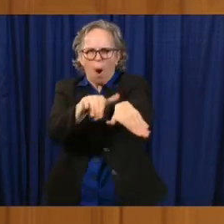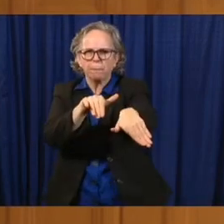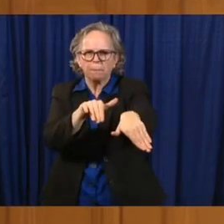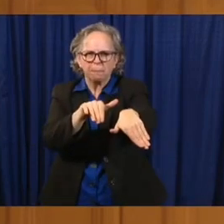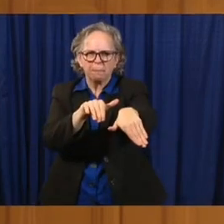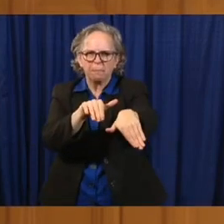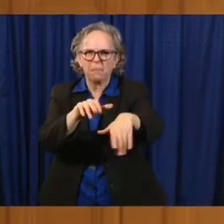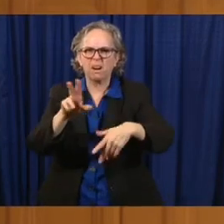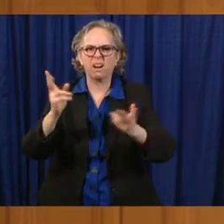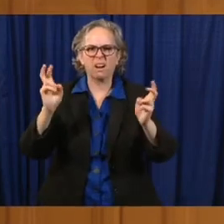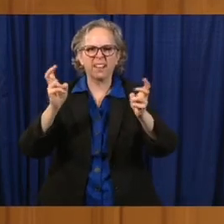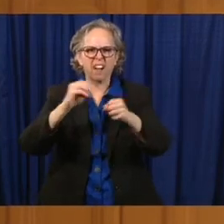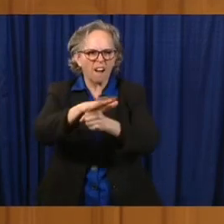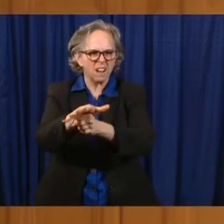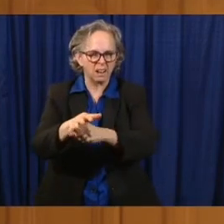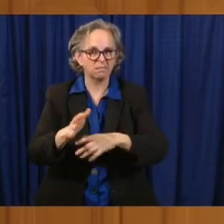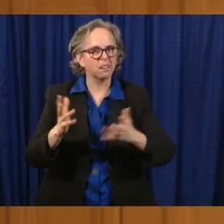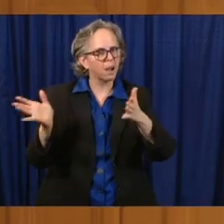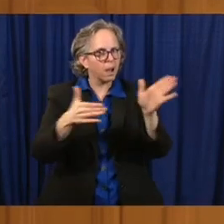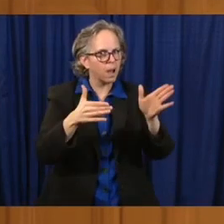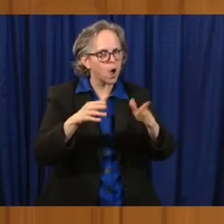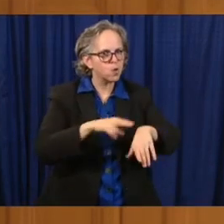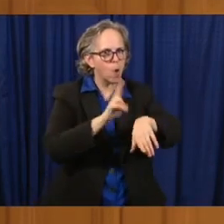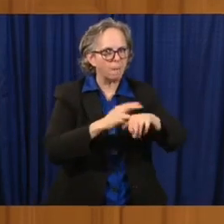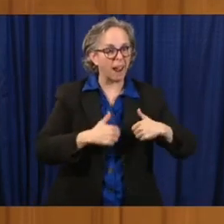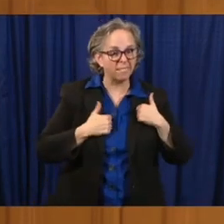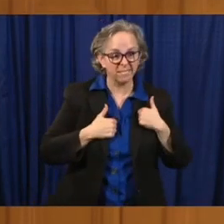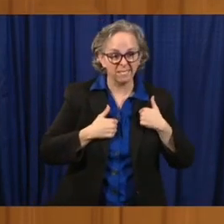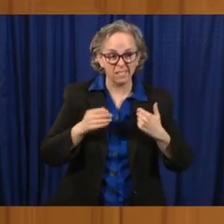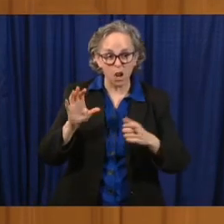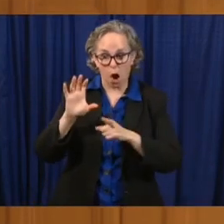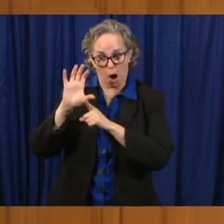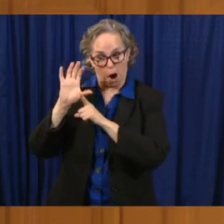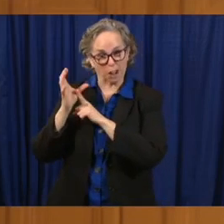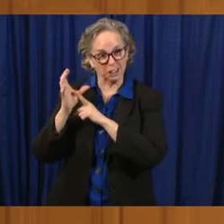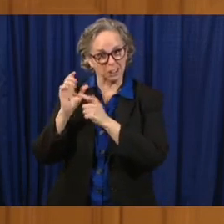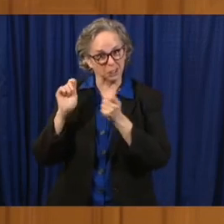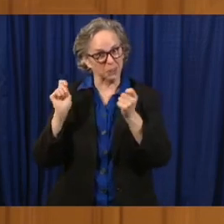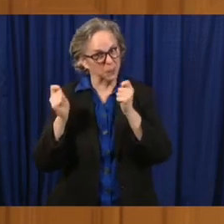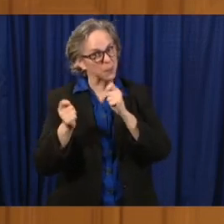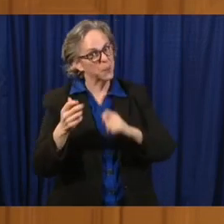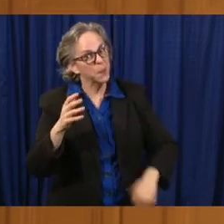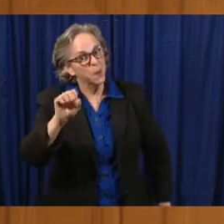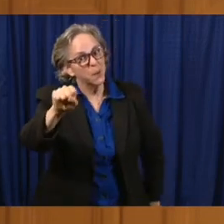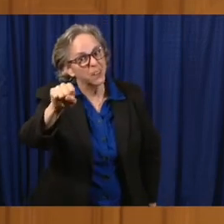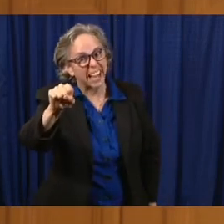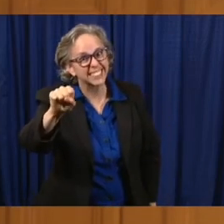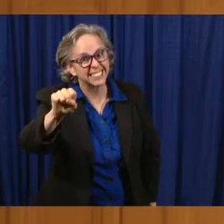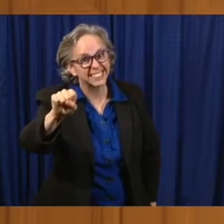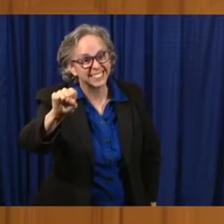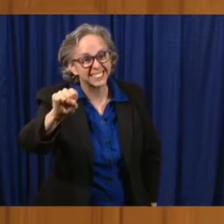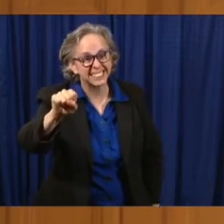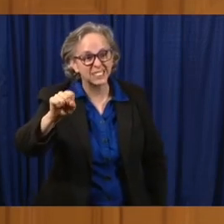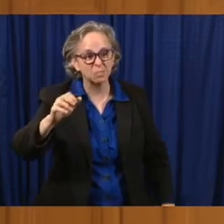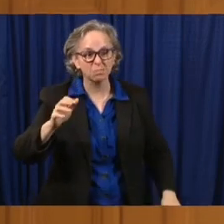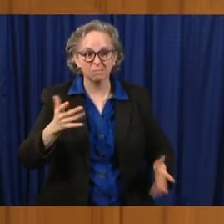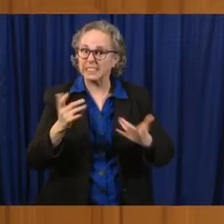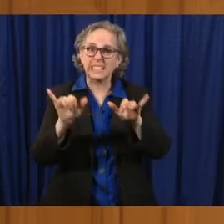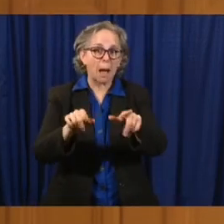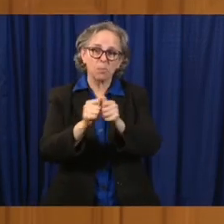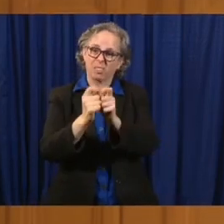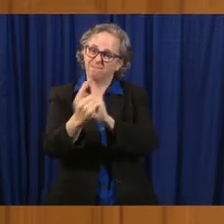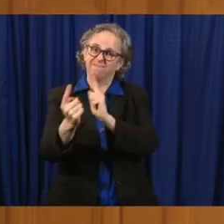this, but it's actually acting very much like the other social distancing actions we took. This is like another layer, for those of you who've